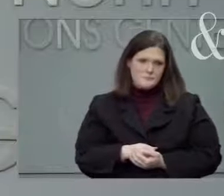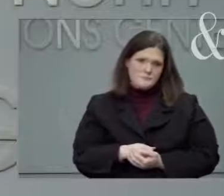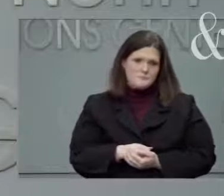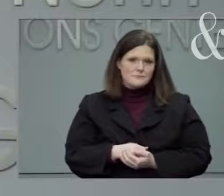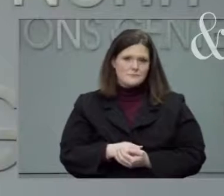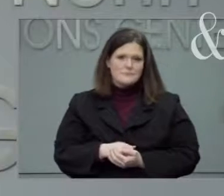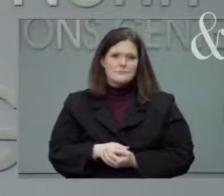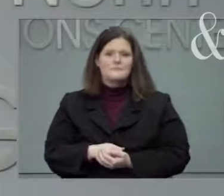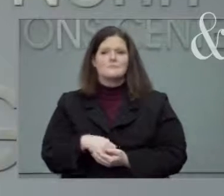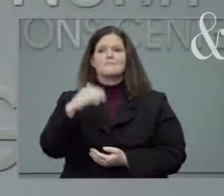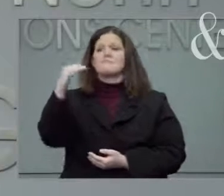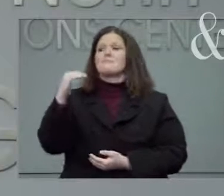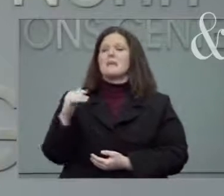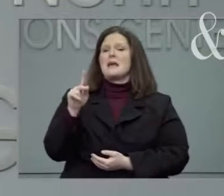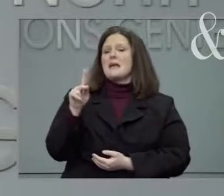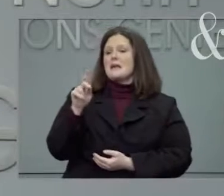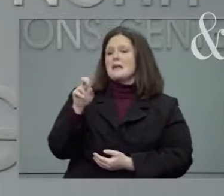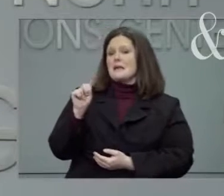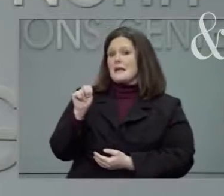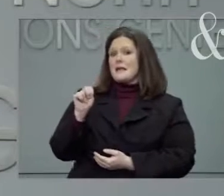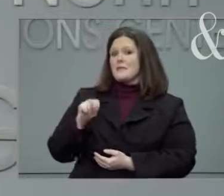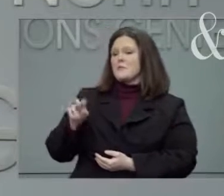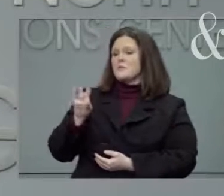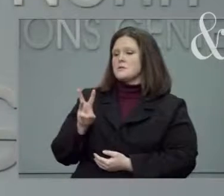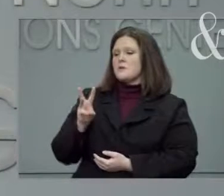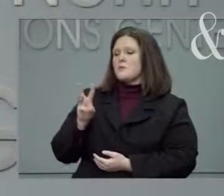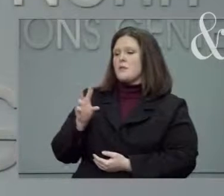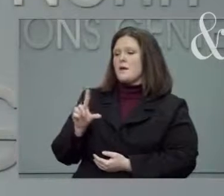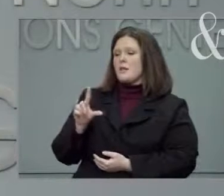Our next question is from Kim King with WLOS.